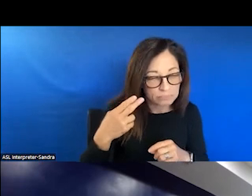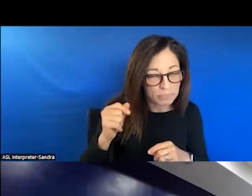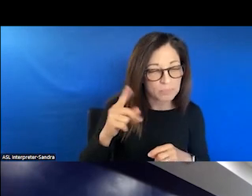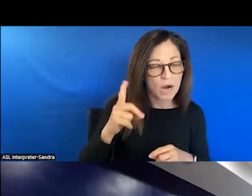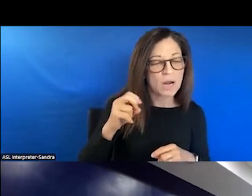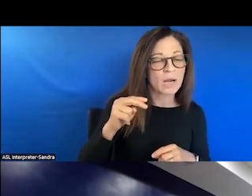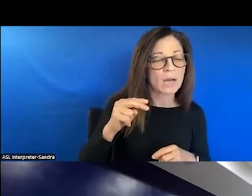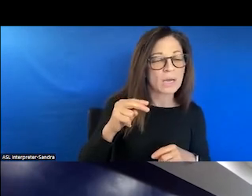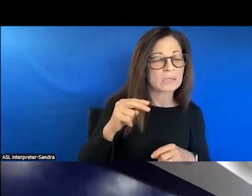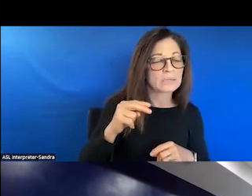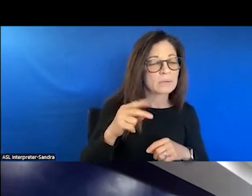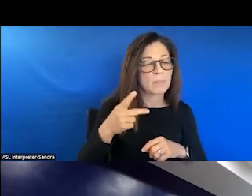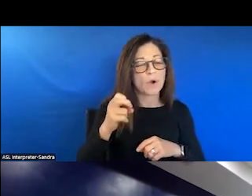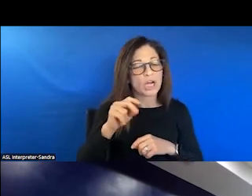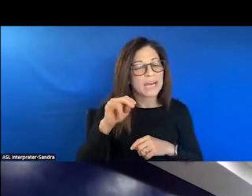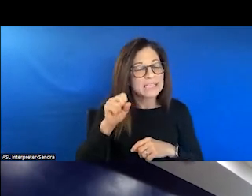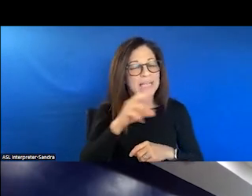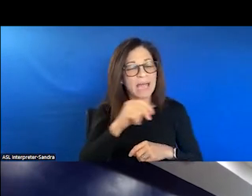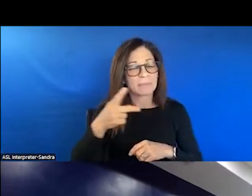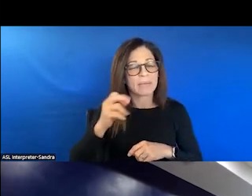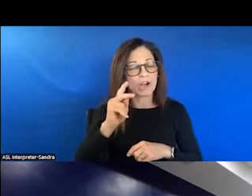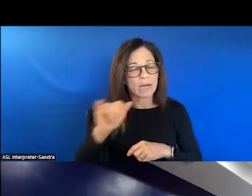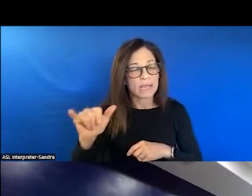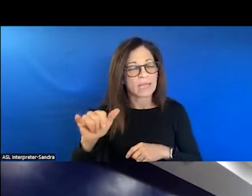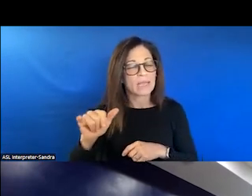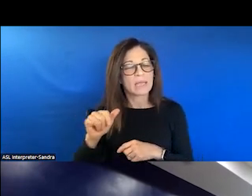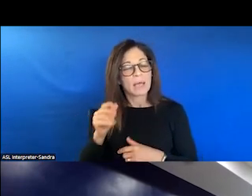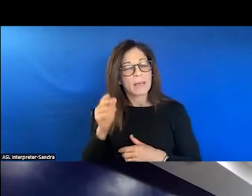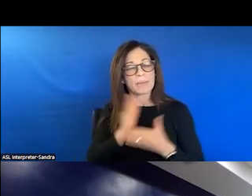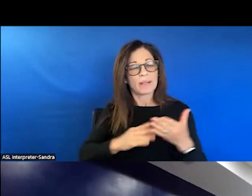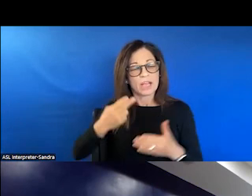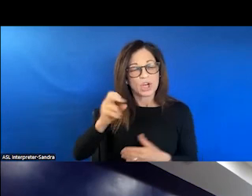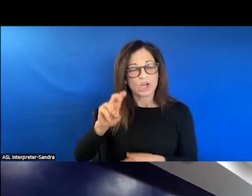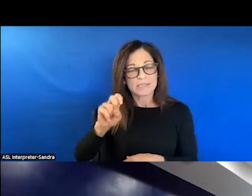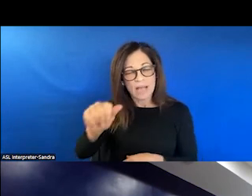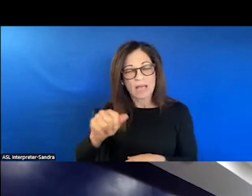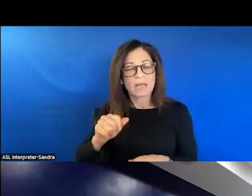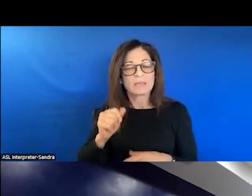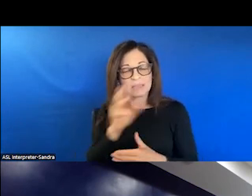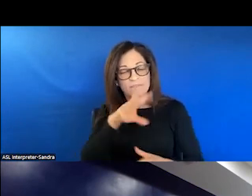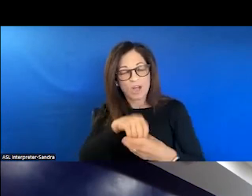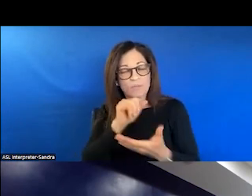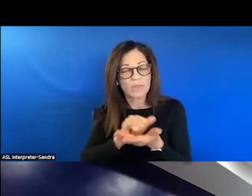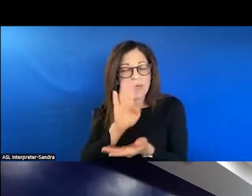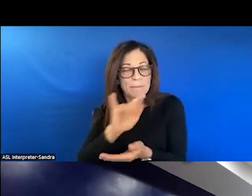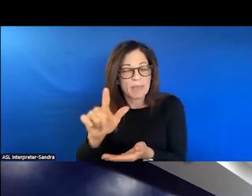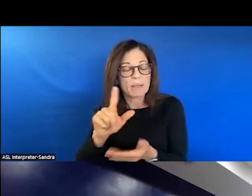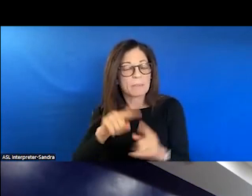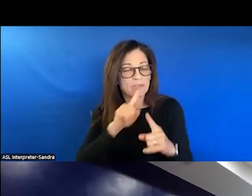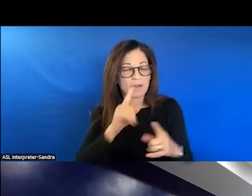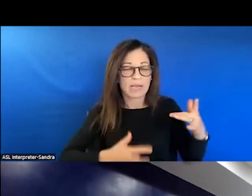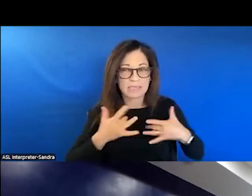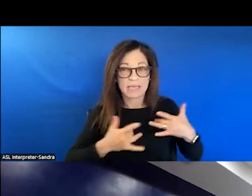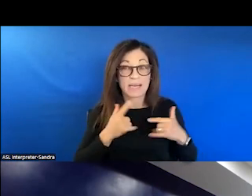of those HRSA, SAMHSA sections of the 988 bill. So a lot more to come on that, but really exciting that so soon after the bill